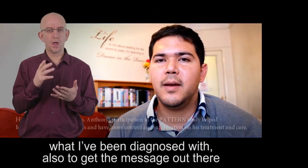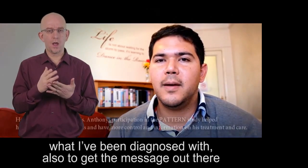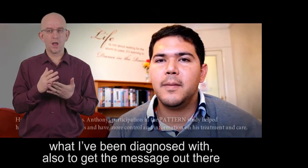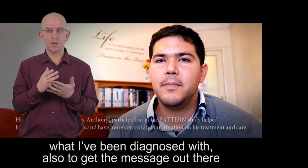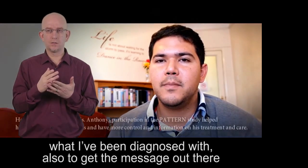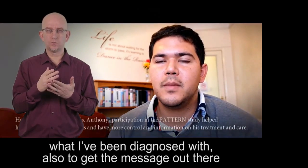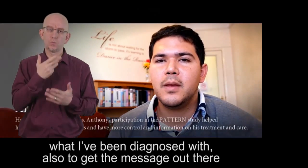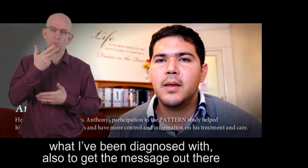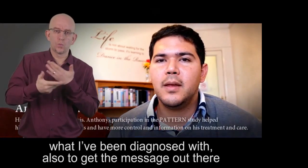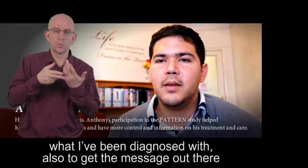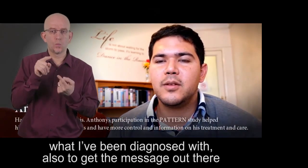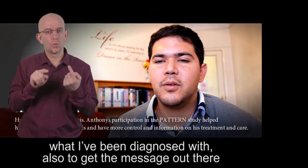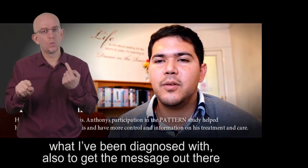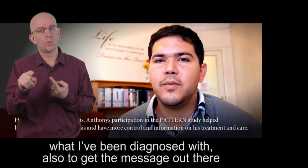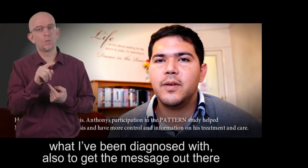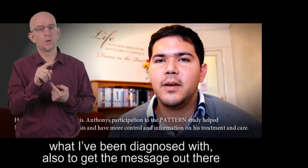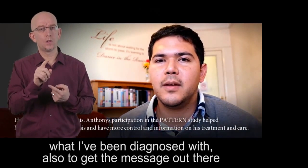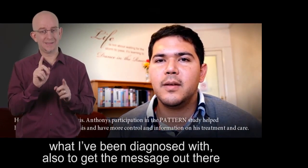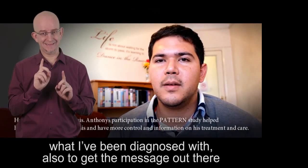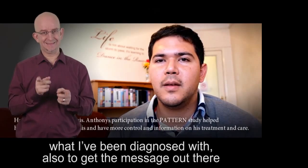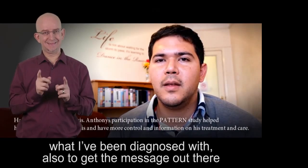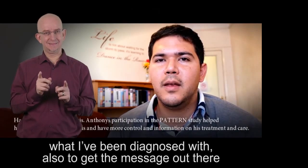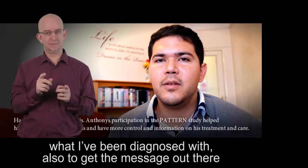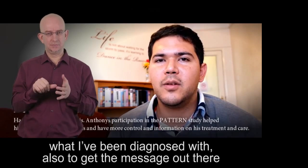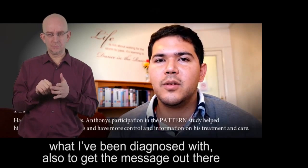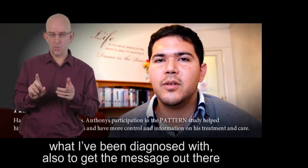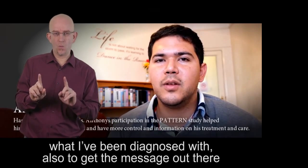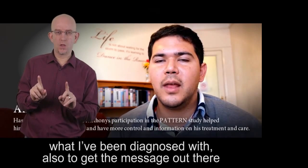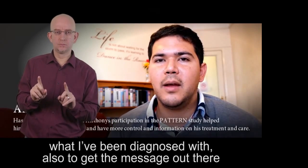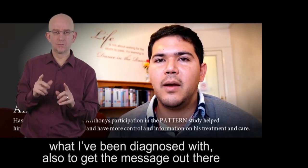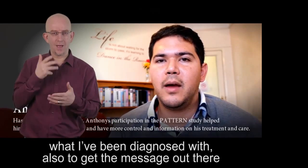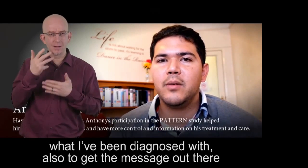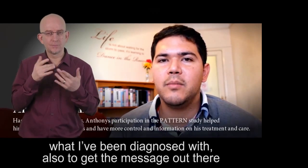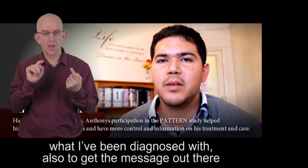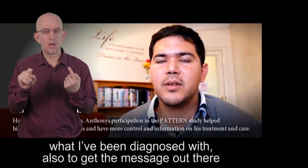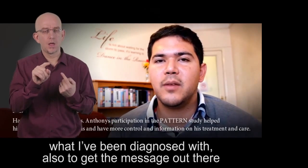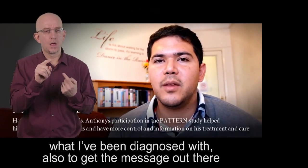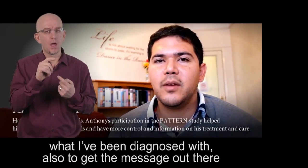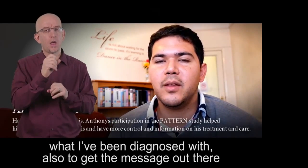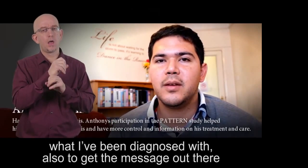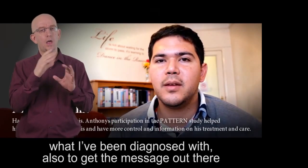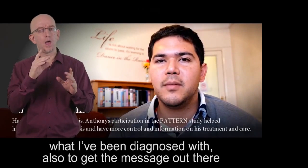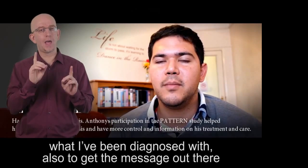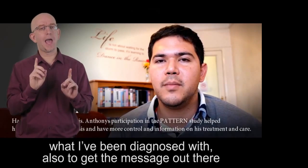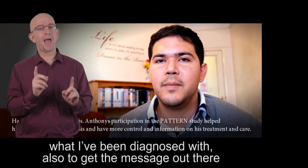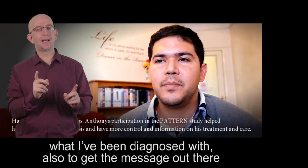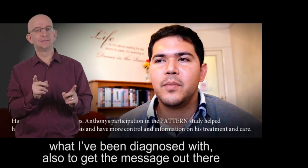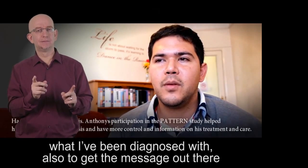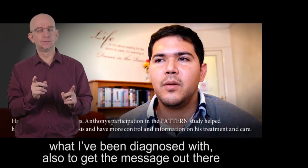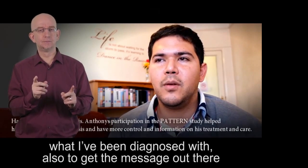it's sort of it's also to get out a message out there that